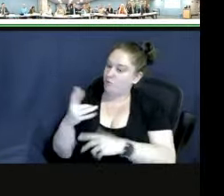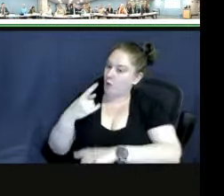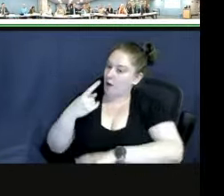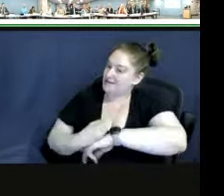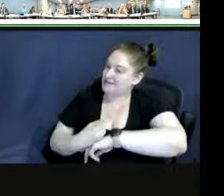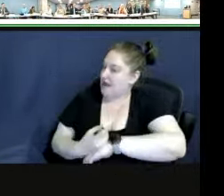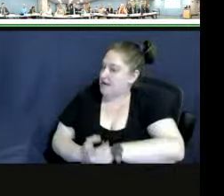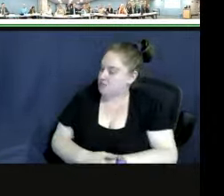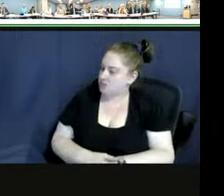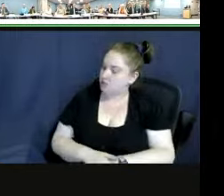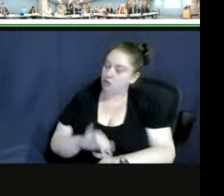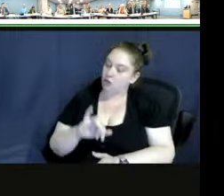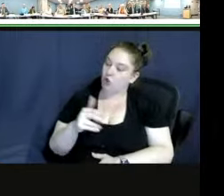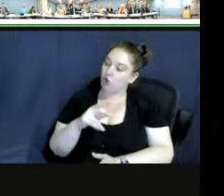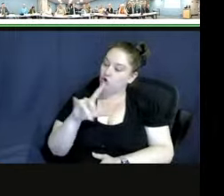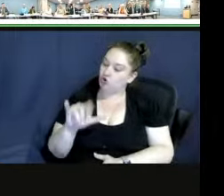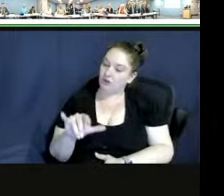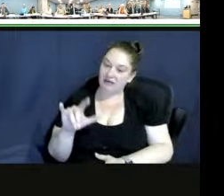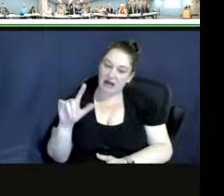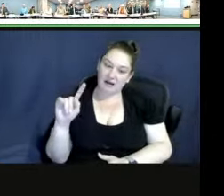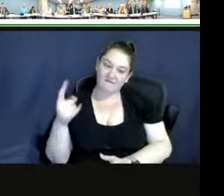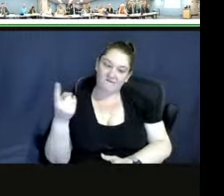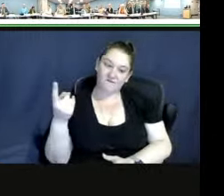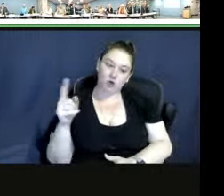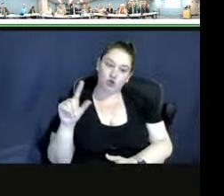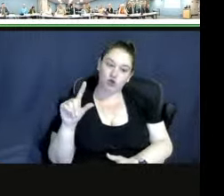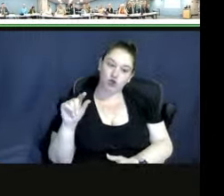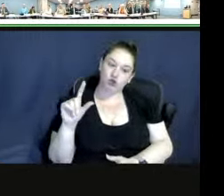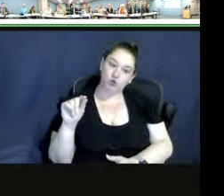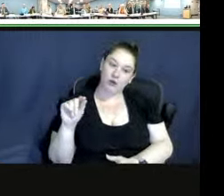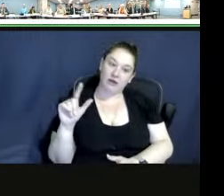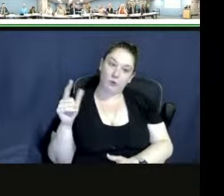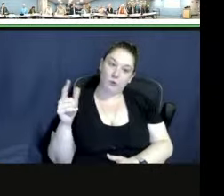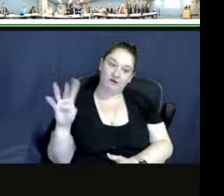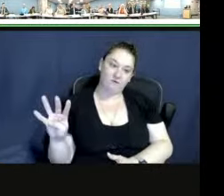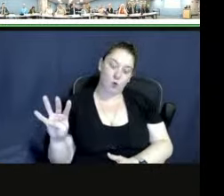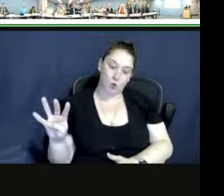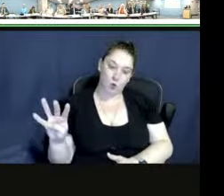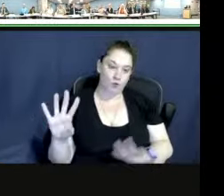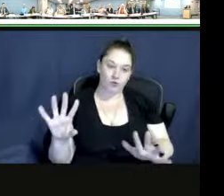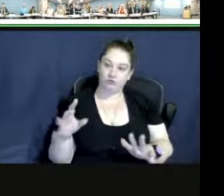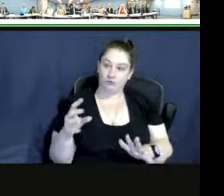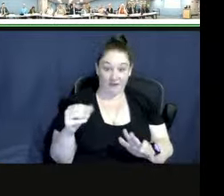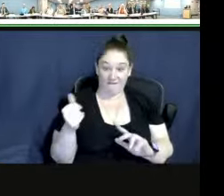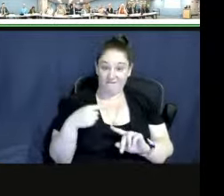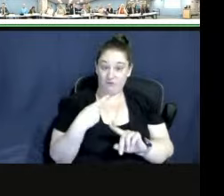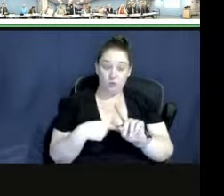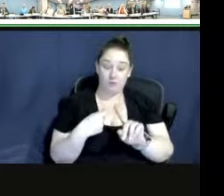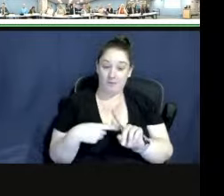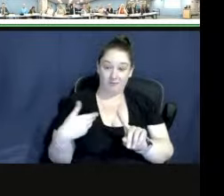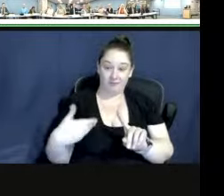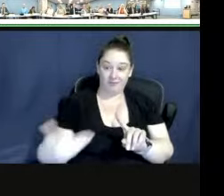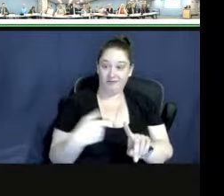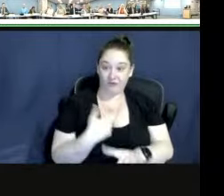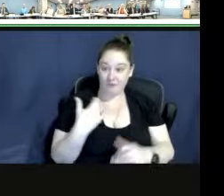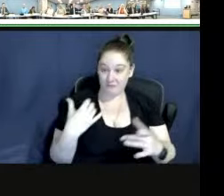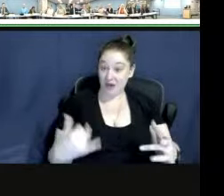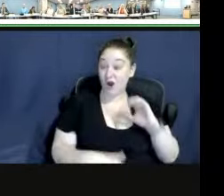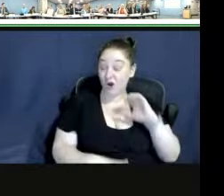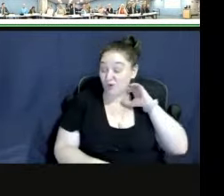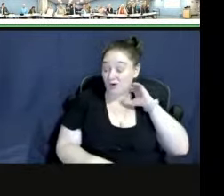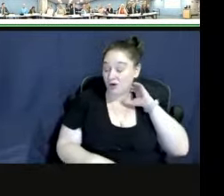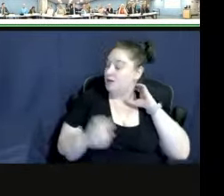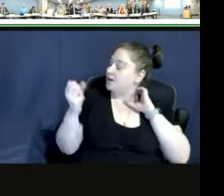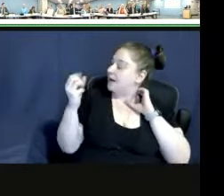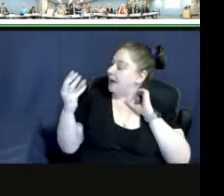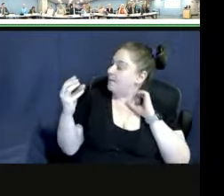So July 1st, 2024. Thank you. So just a few short months away from now. And how many micro